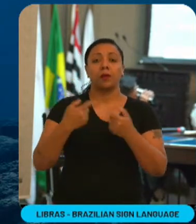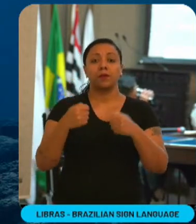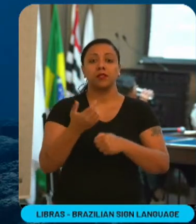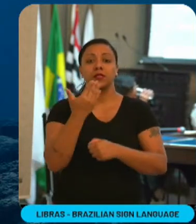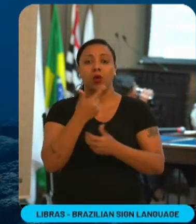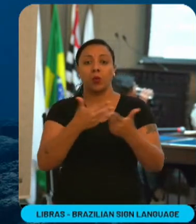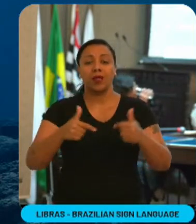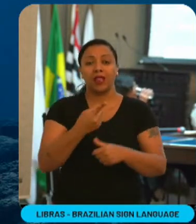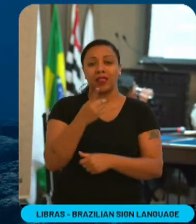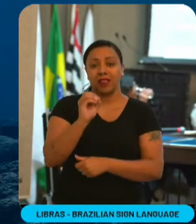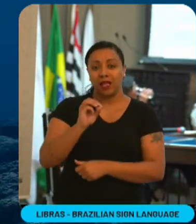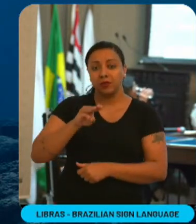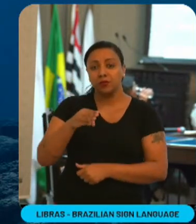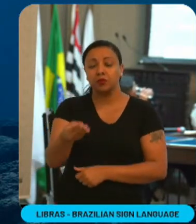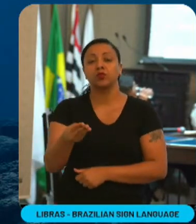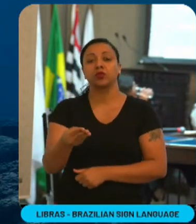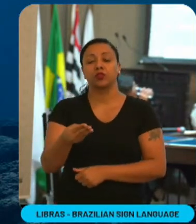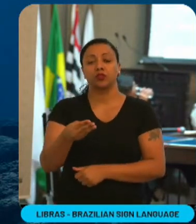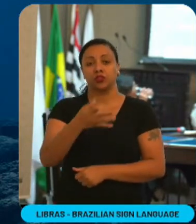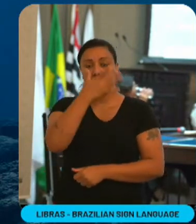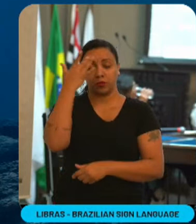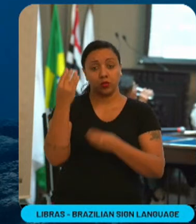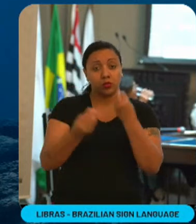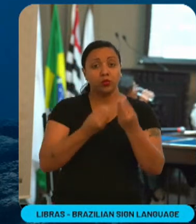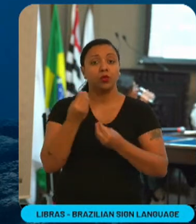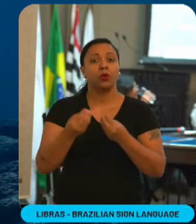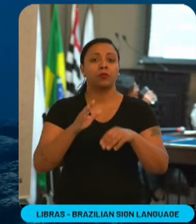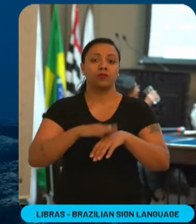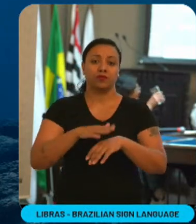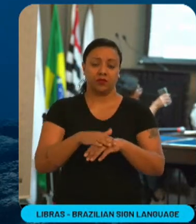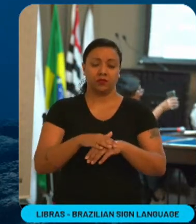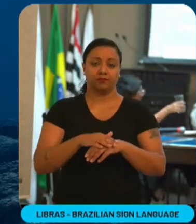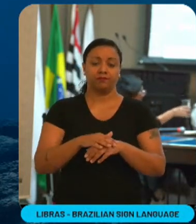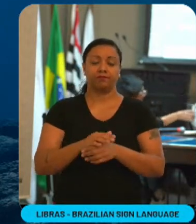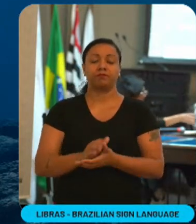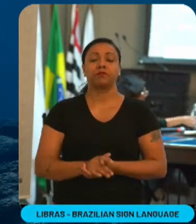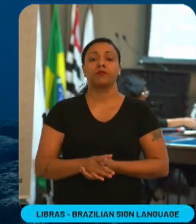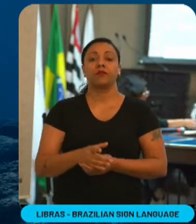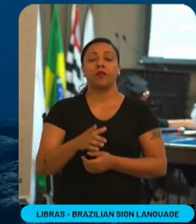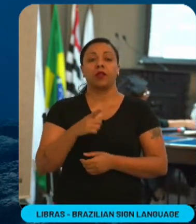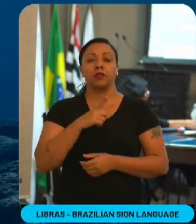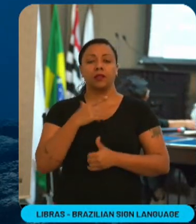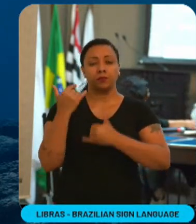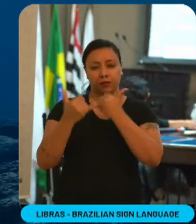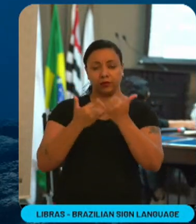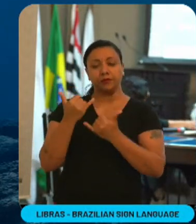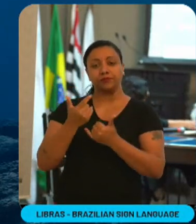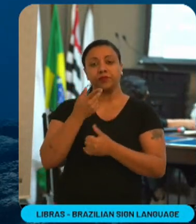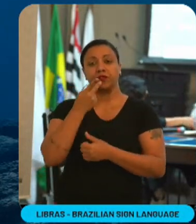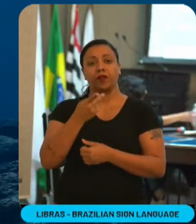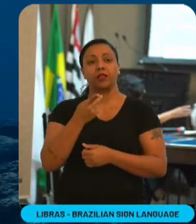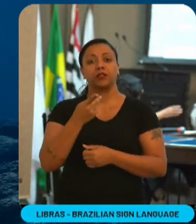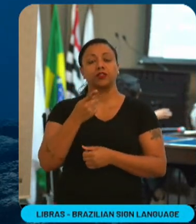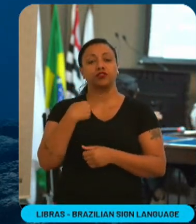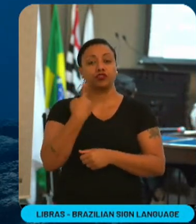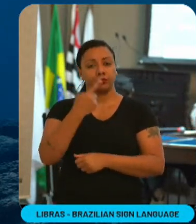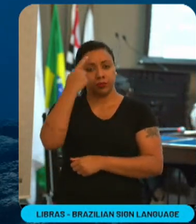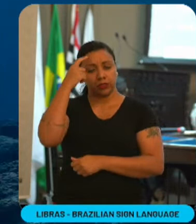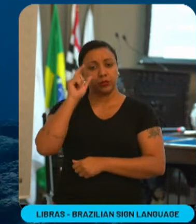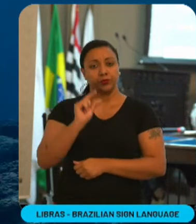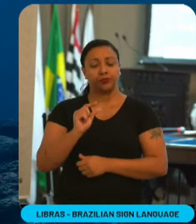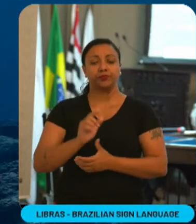that we need to improve production in the coming years because we have a challenge to feed millions of